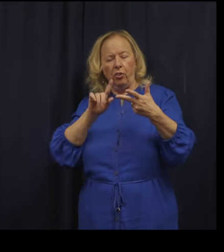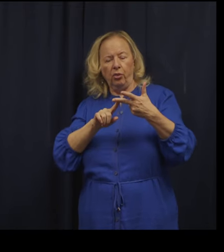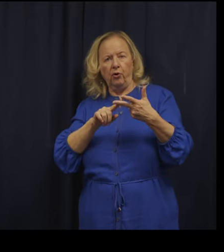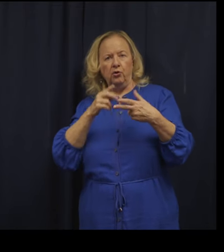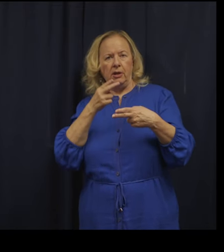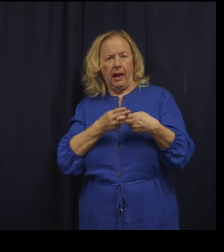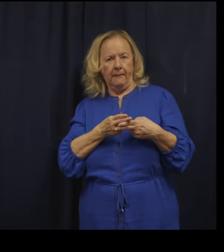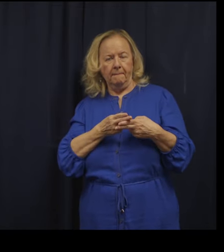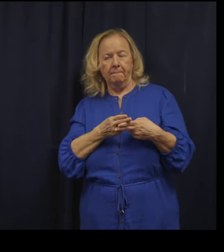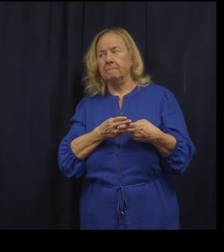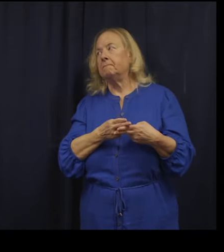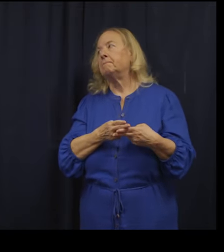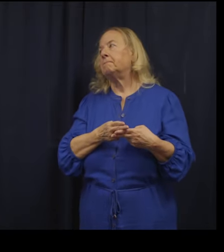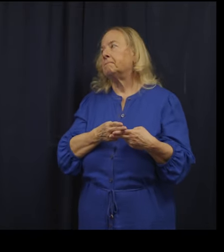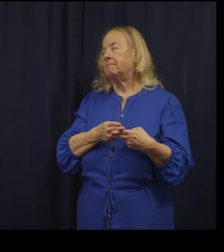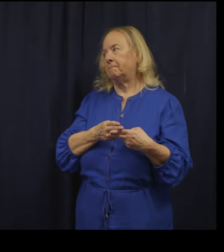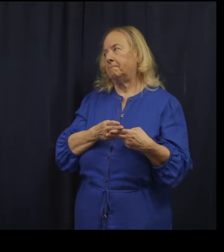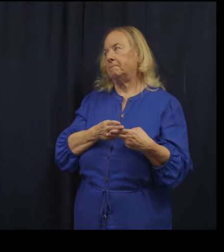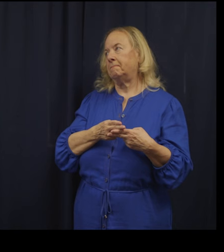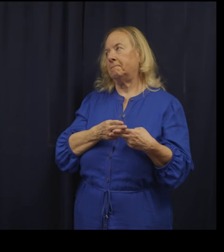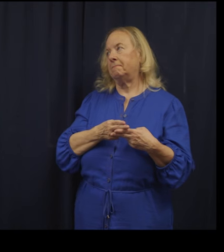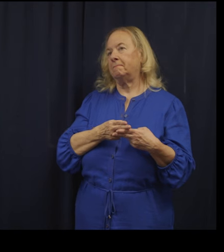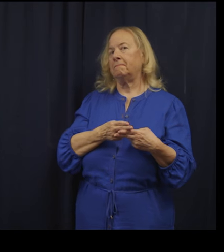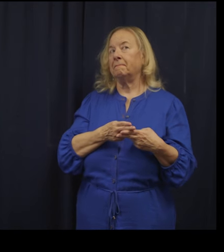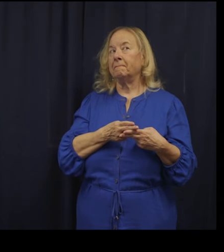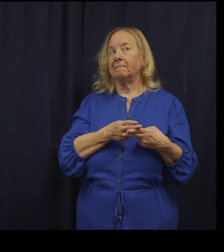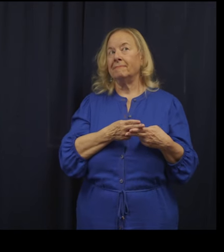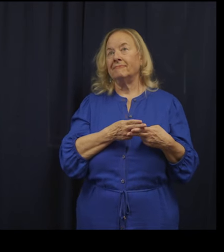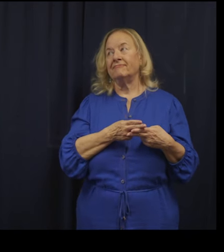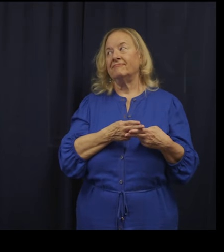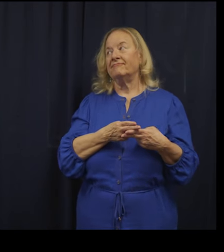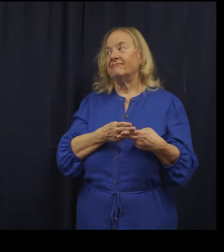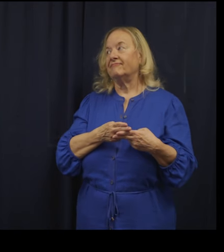name, and it is